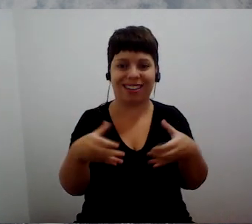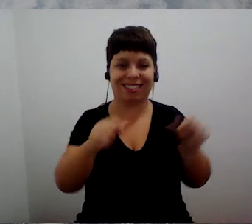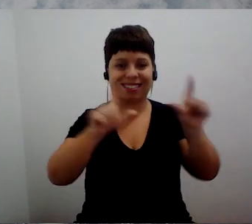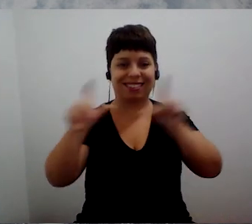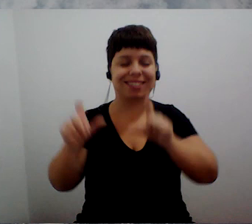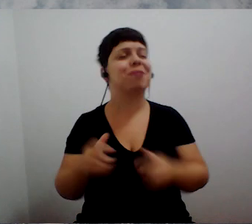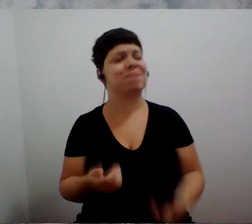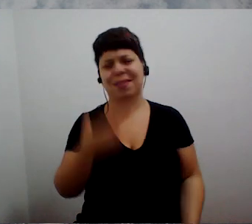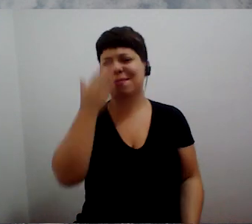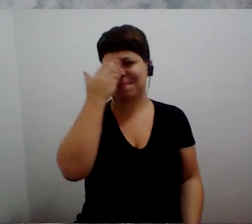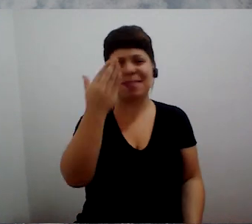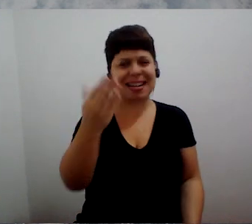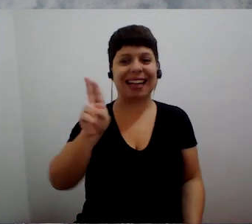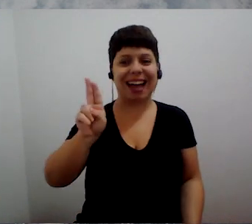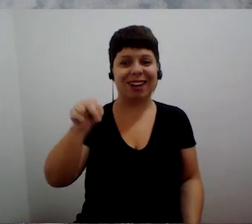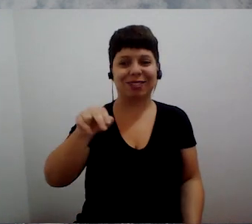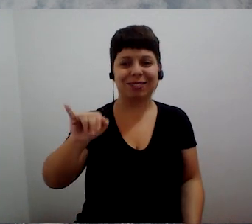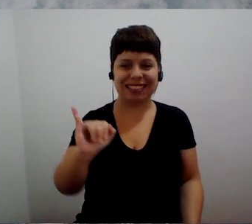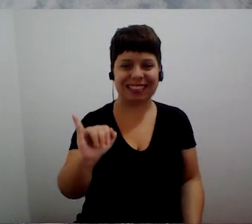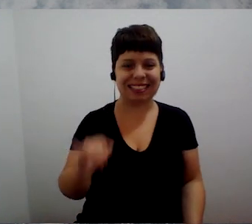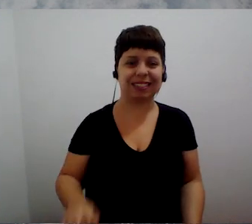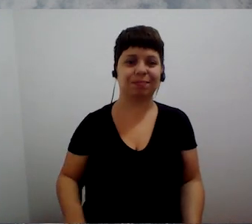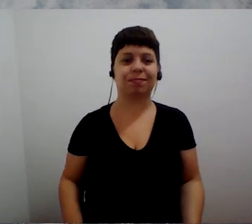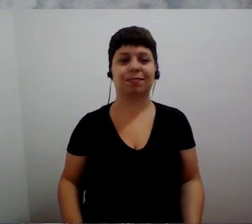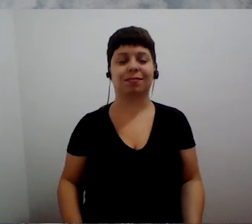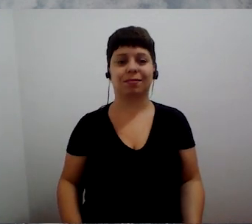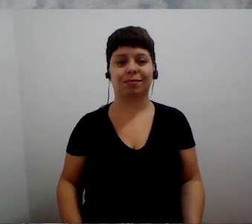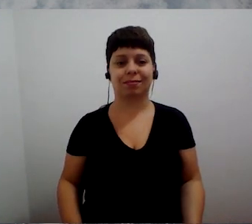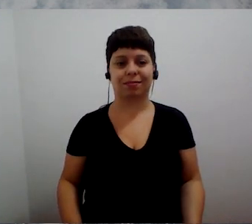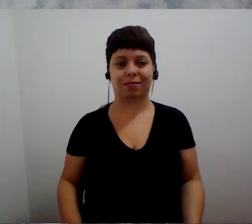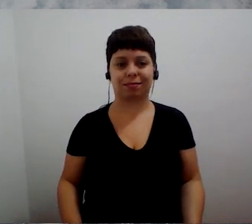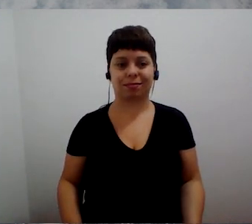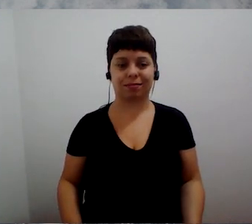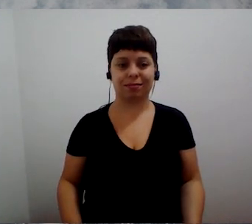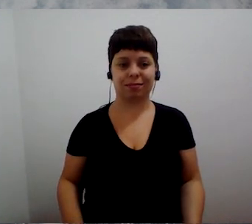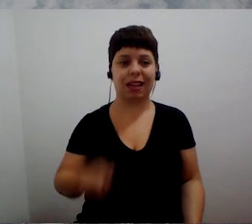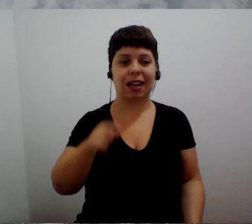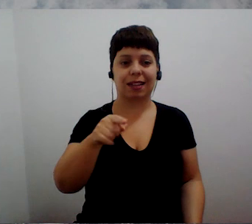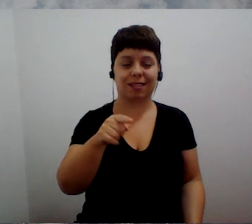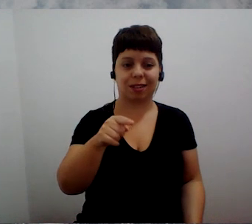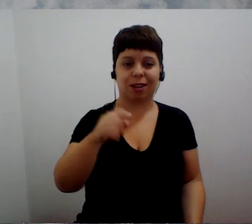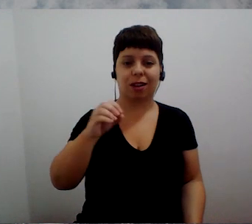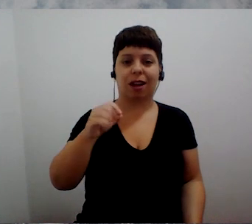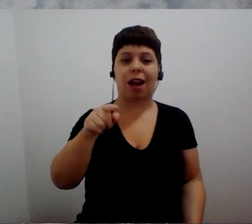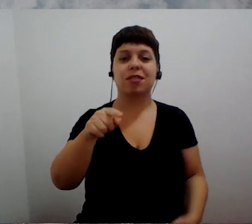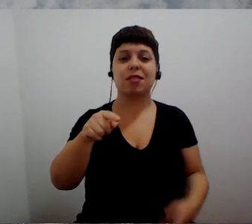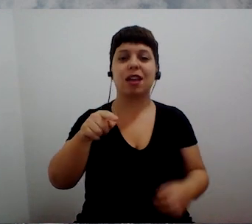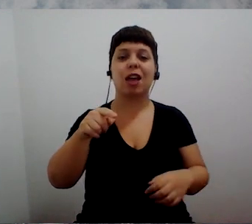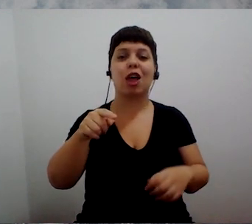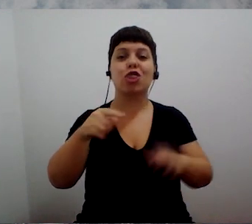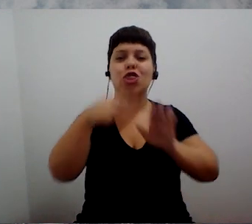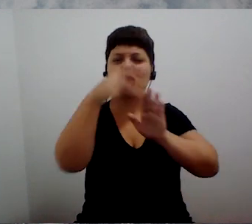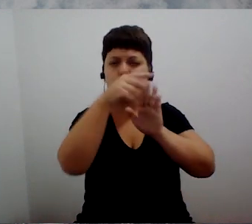Thank you very much, Yuni. I should say that the Ocean Panel document is open in my other screen